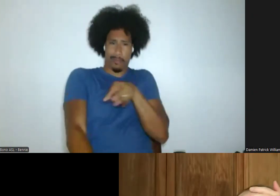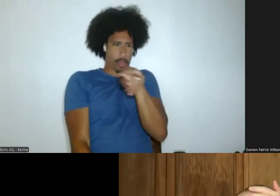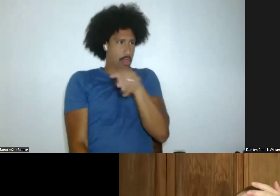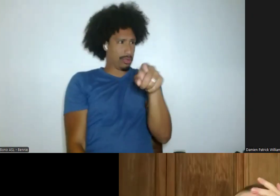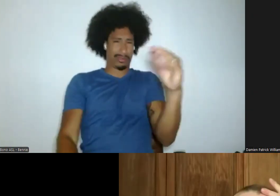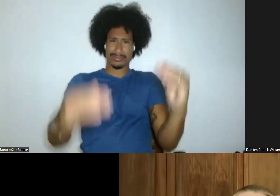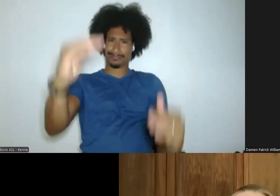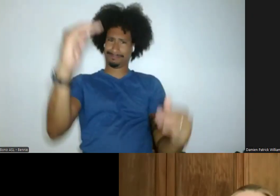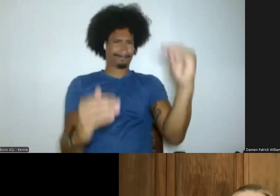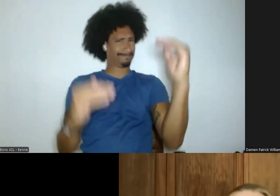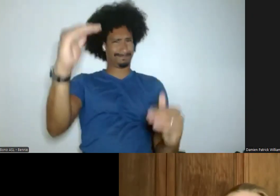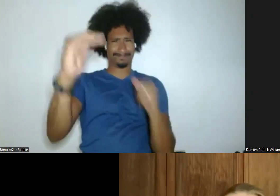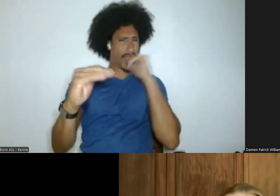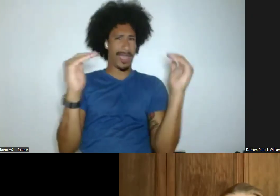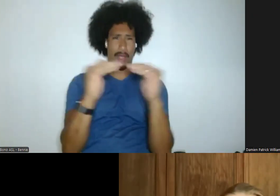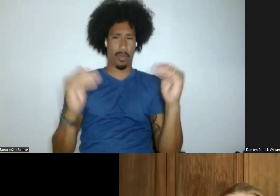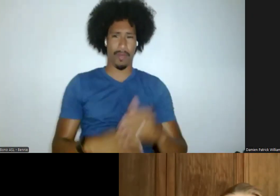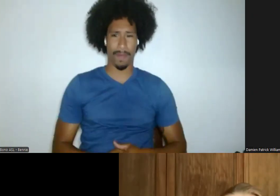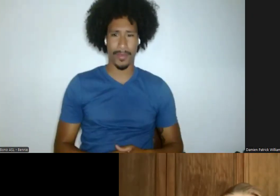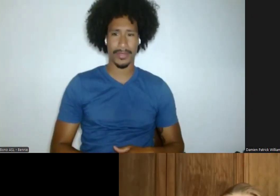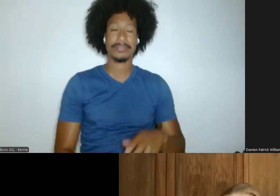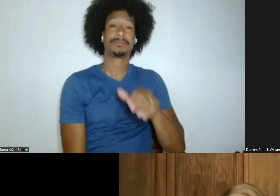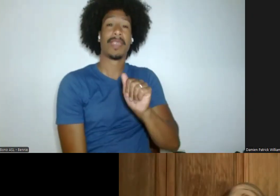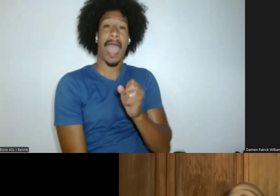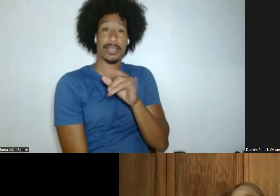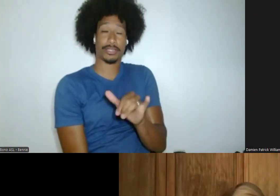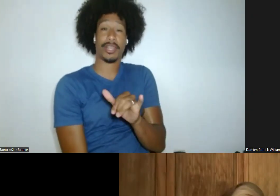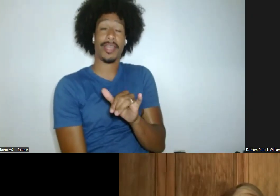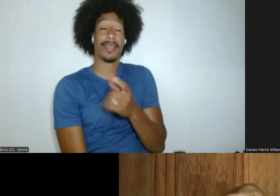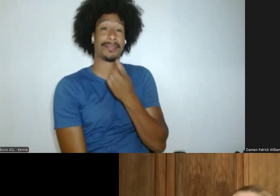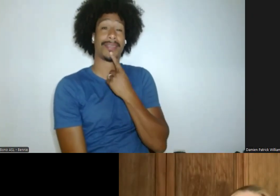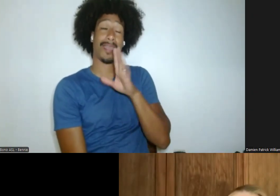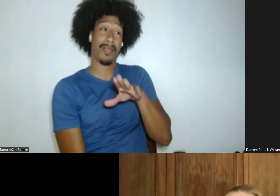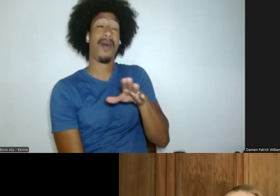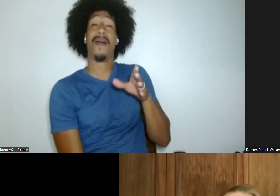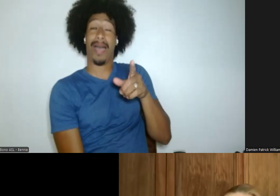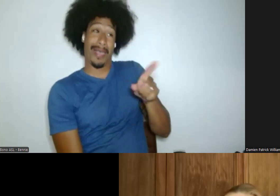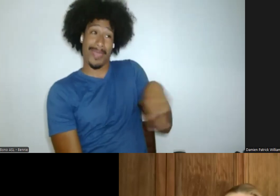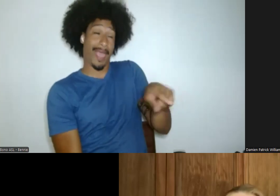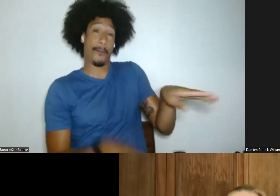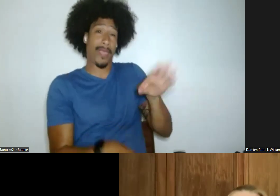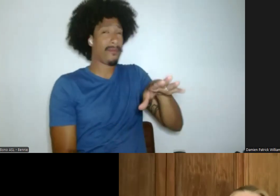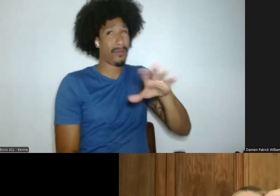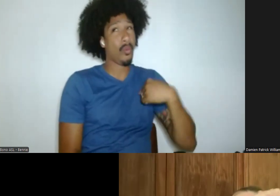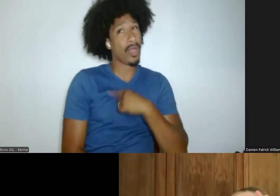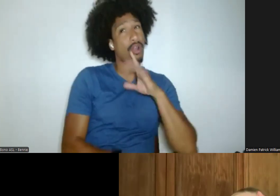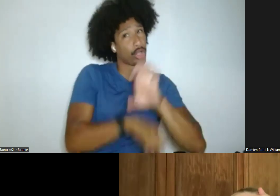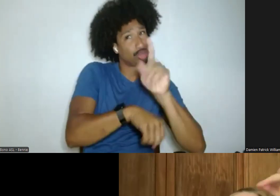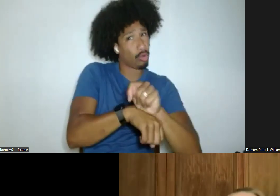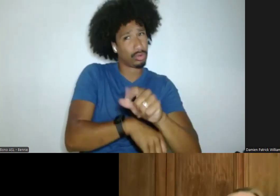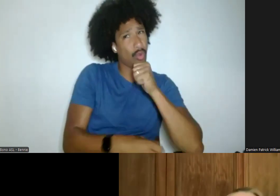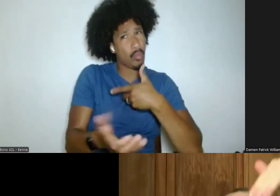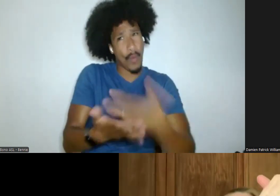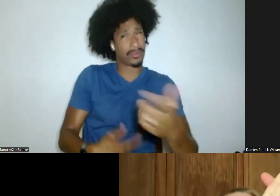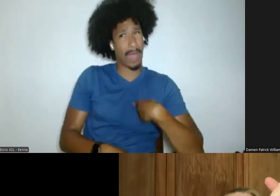attitude was really one like, we're consultants. Like, don't waste our time, and like our time is valuable, because we actually yeah, ended up having